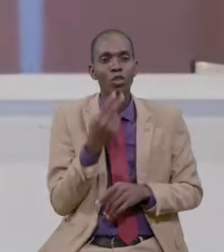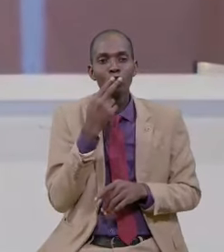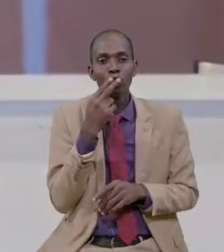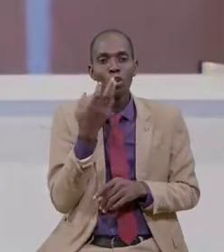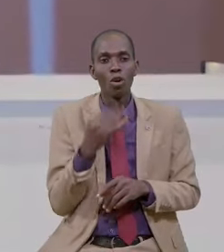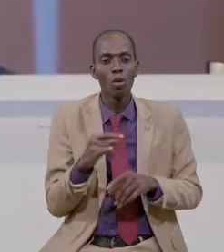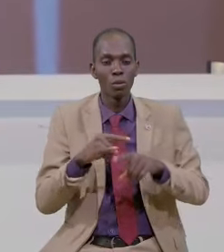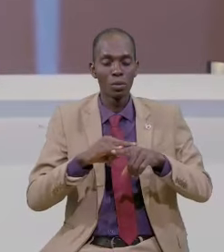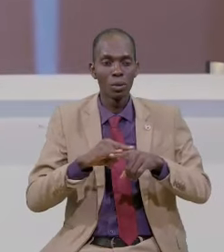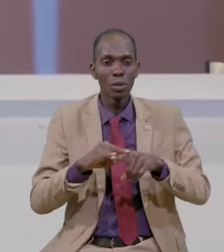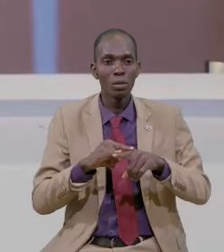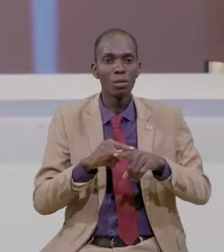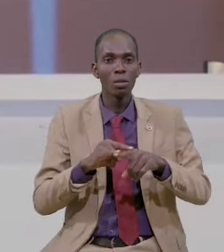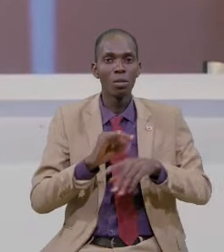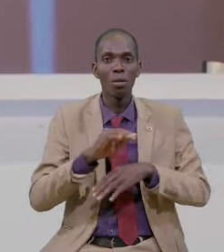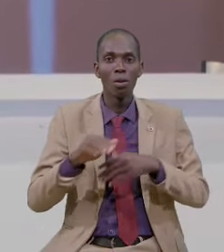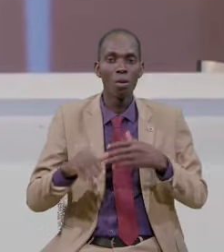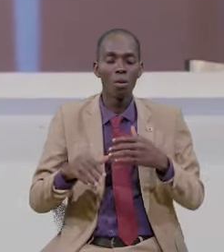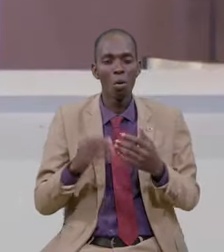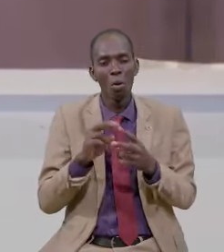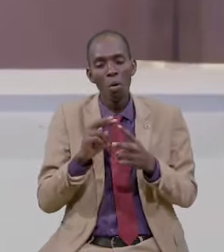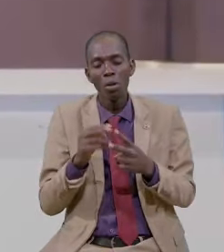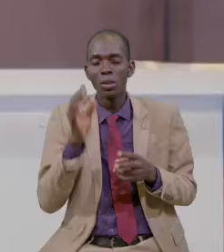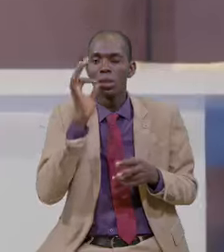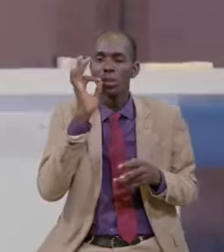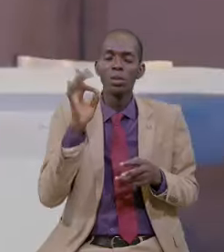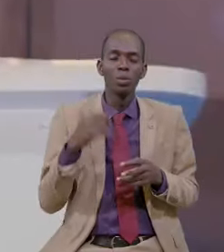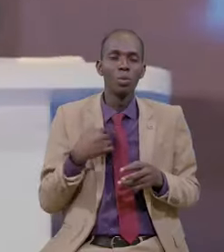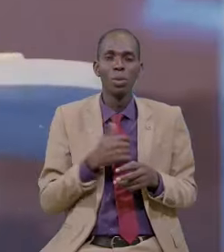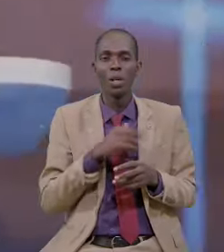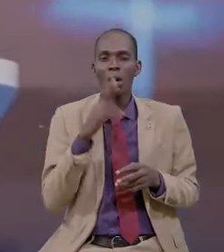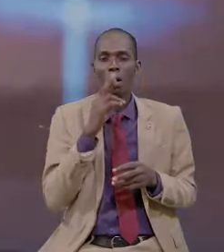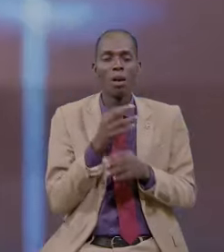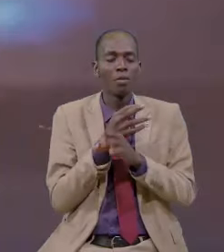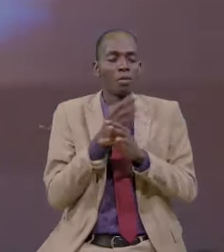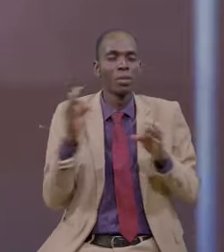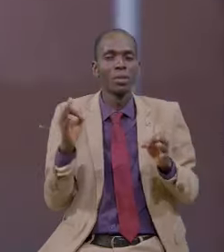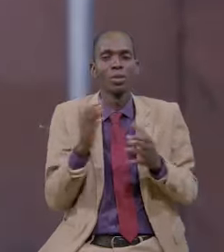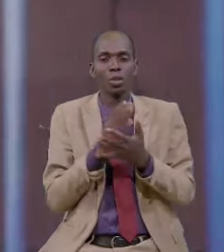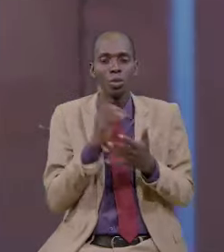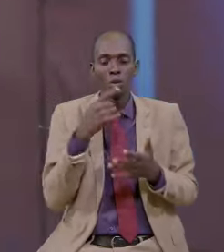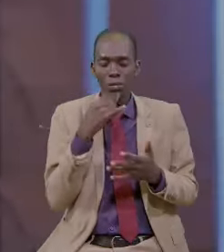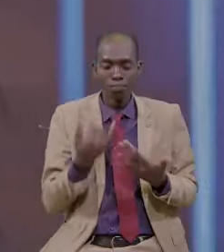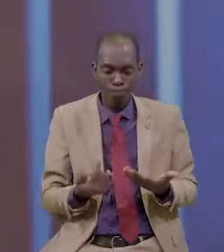cigar, or marijuana. We're free. Not somebody saying, I want to work for